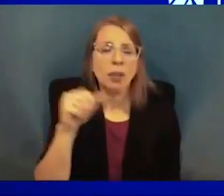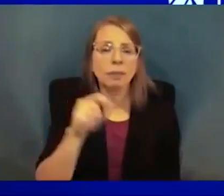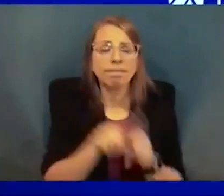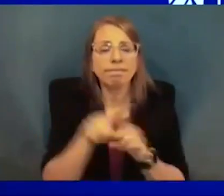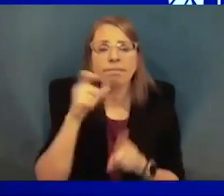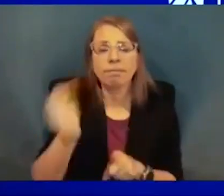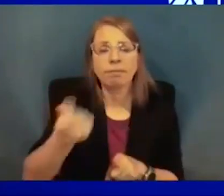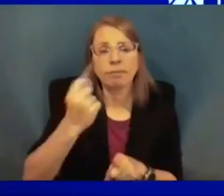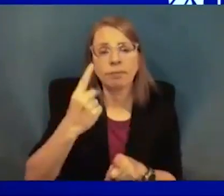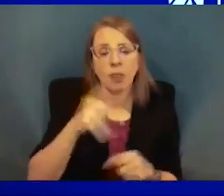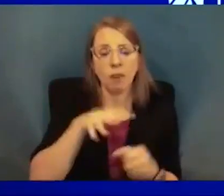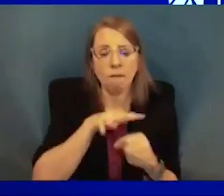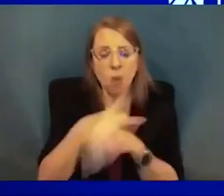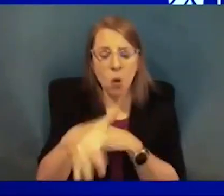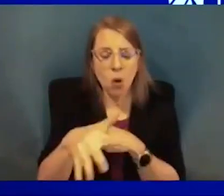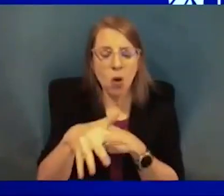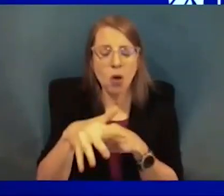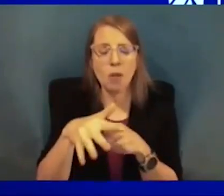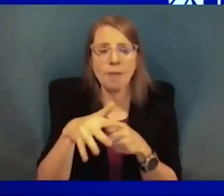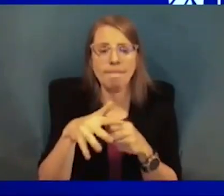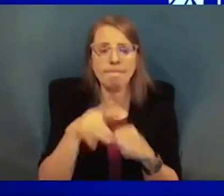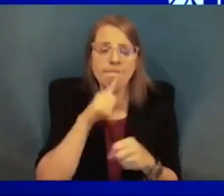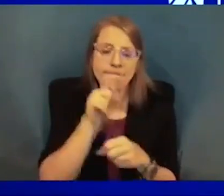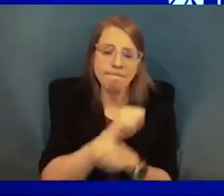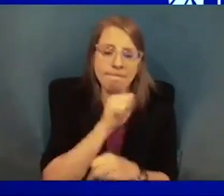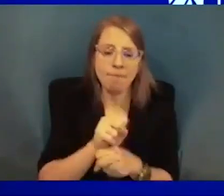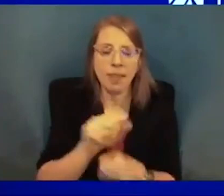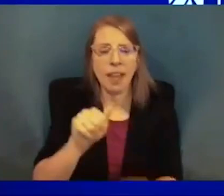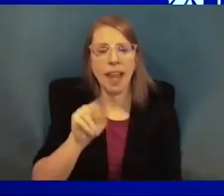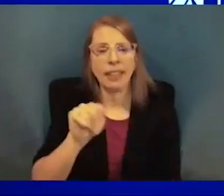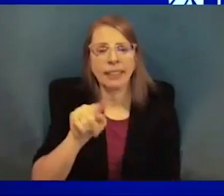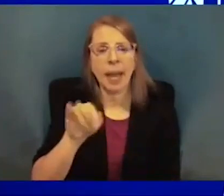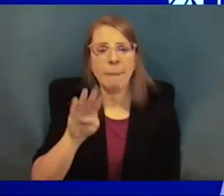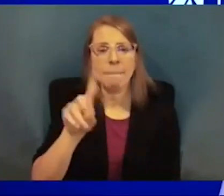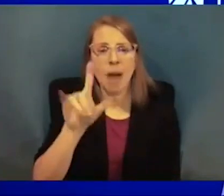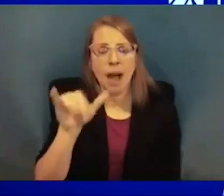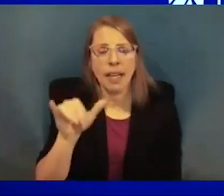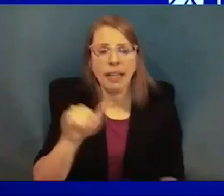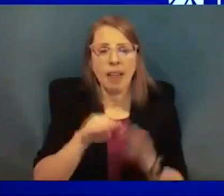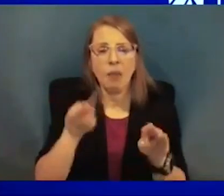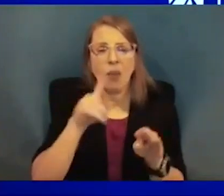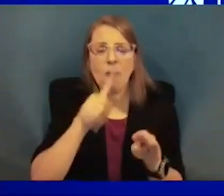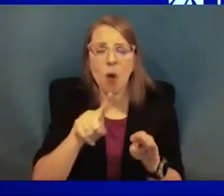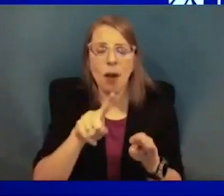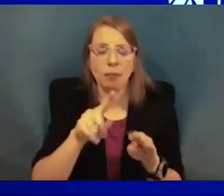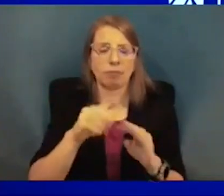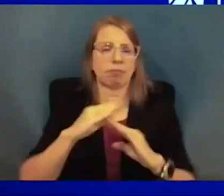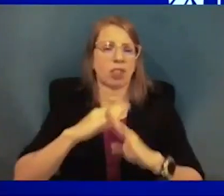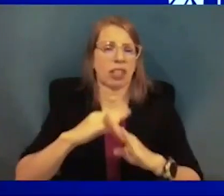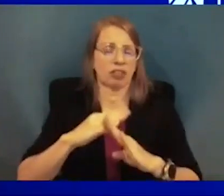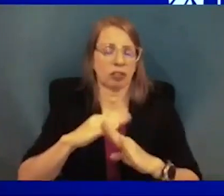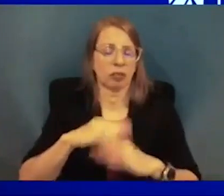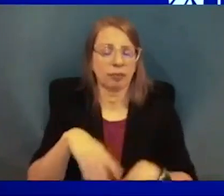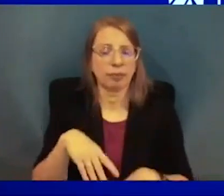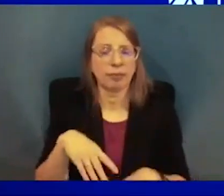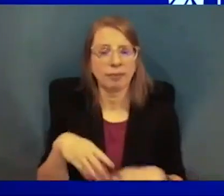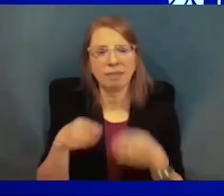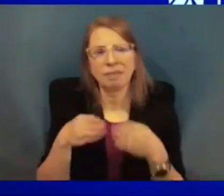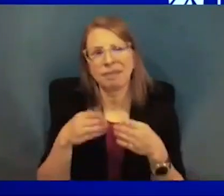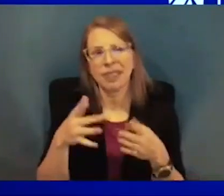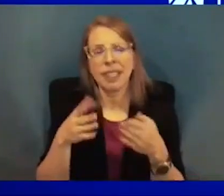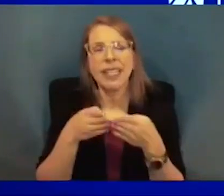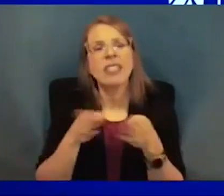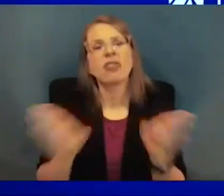of protection or the actual antibody level that gives you protection. It's just in general, obesity is a